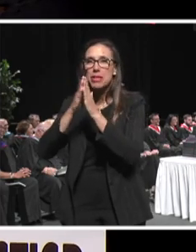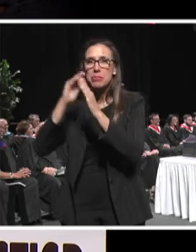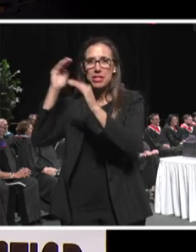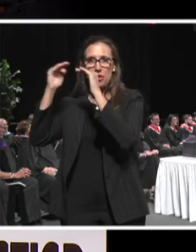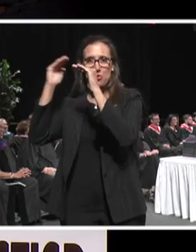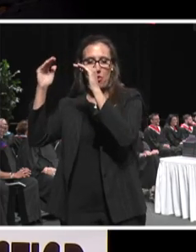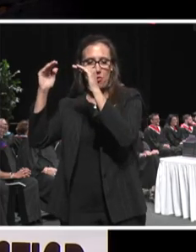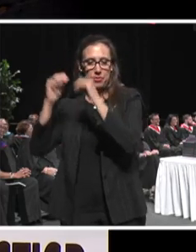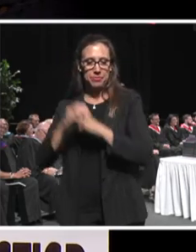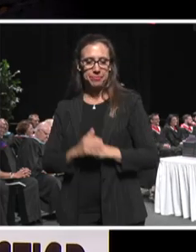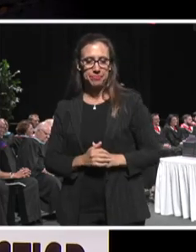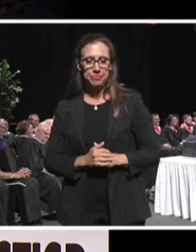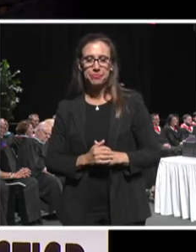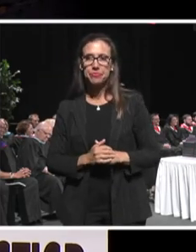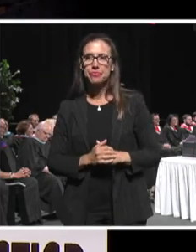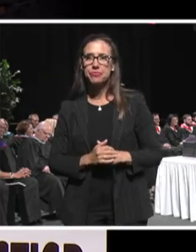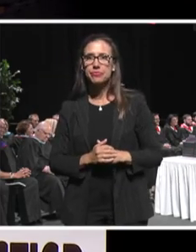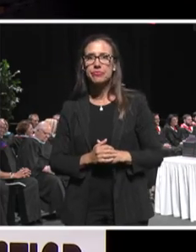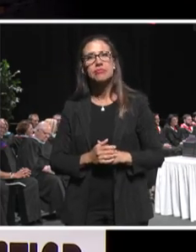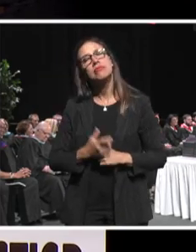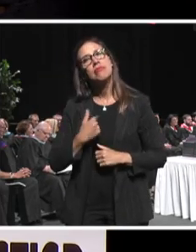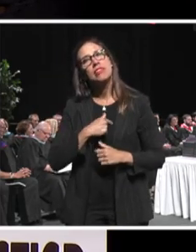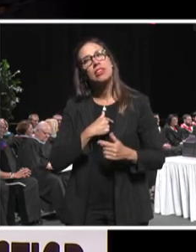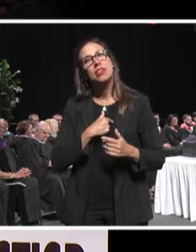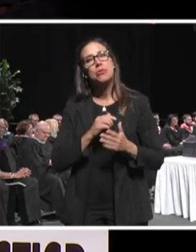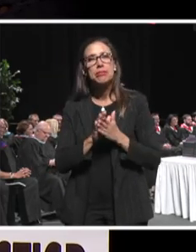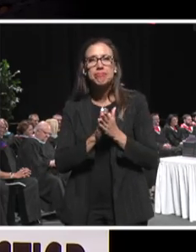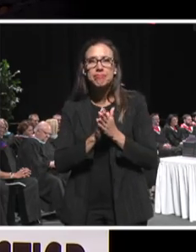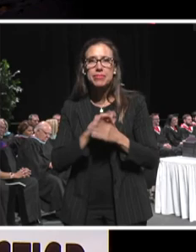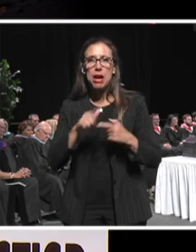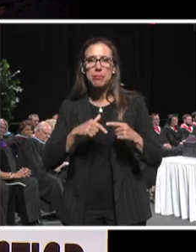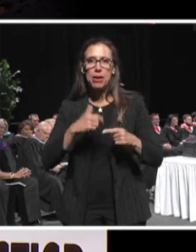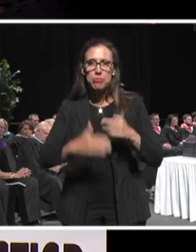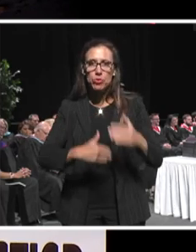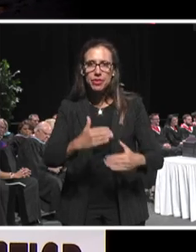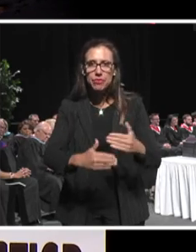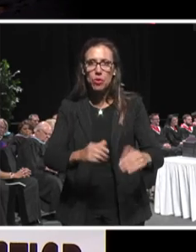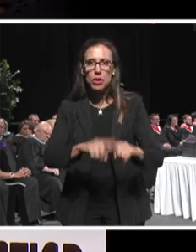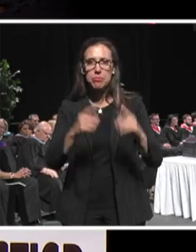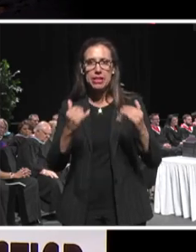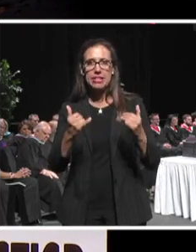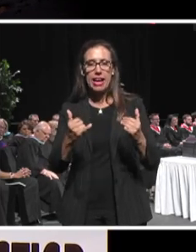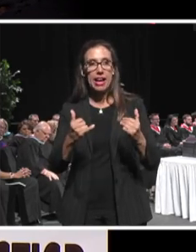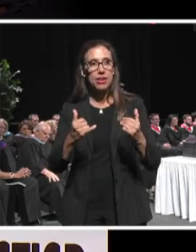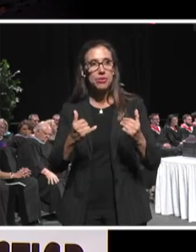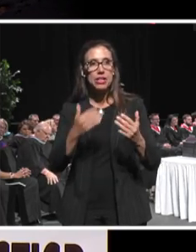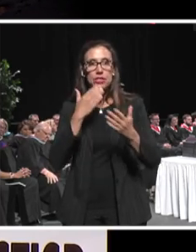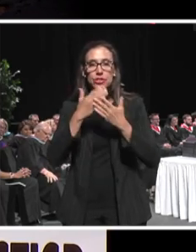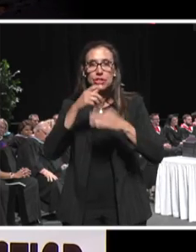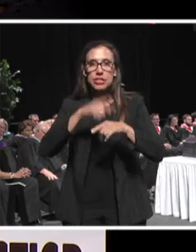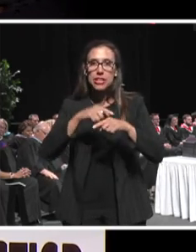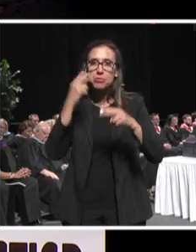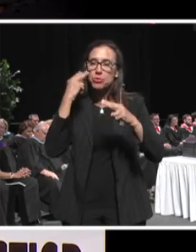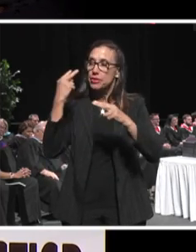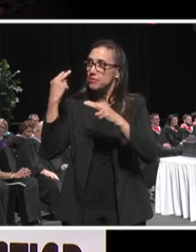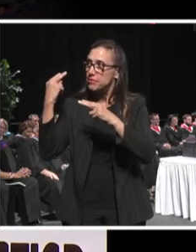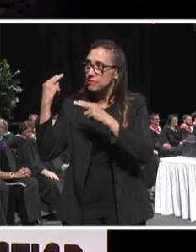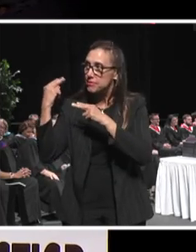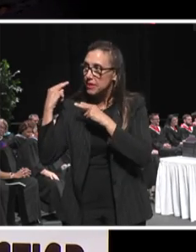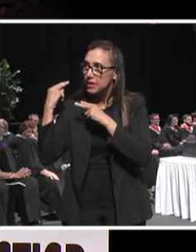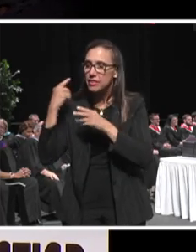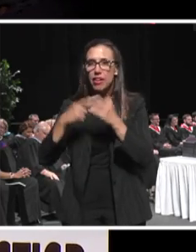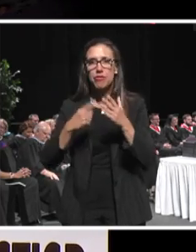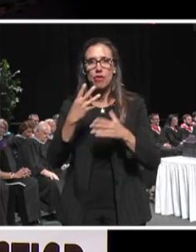While we're all ecstatic about moving forward, it is important for us to take a moment and reflect on what these